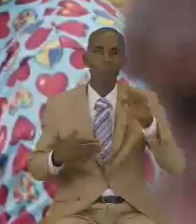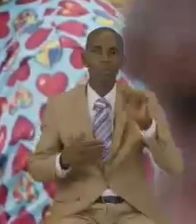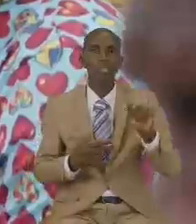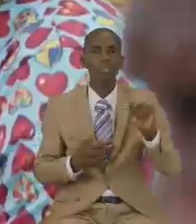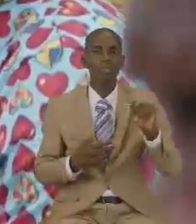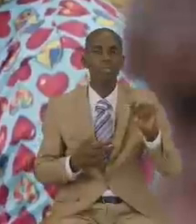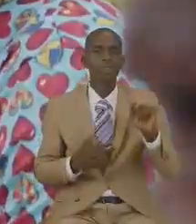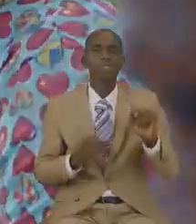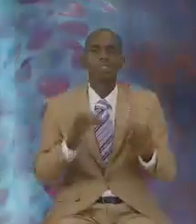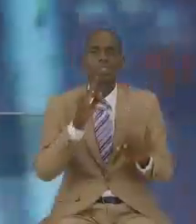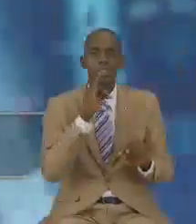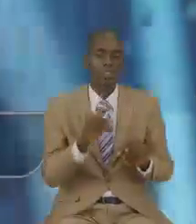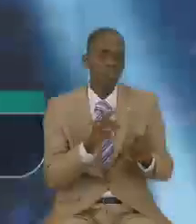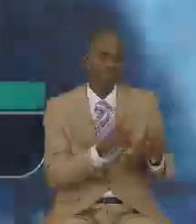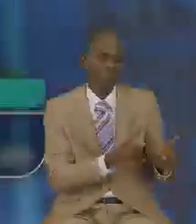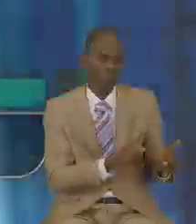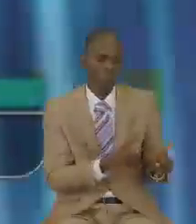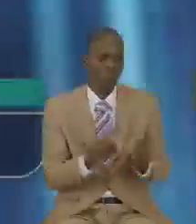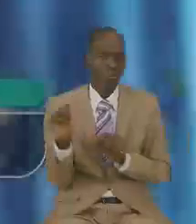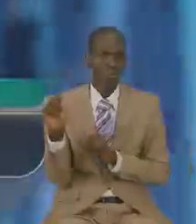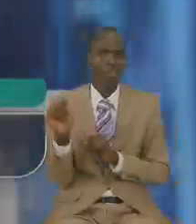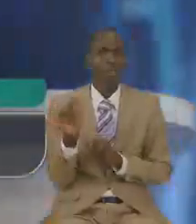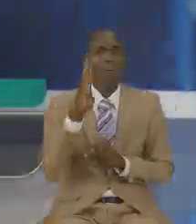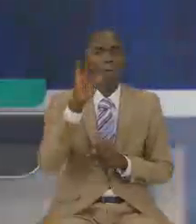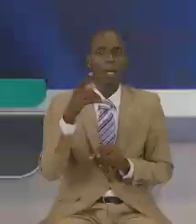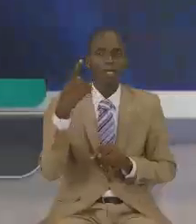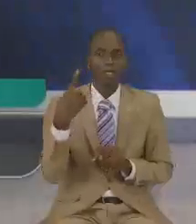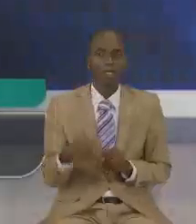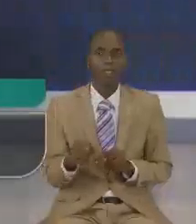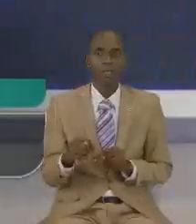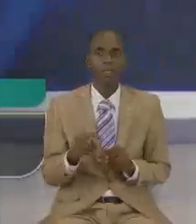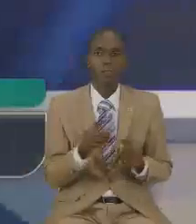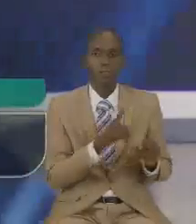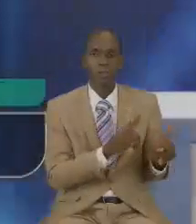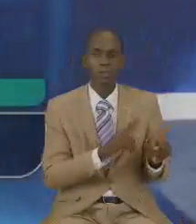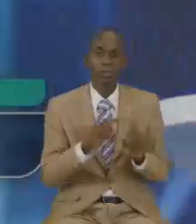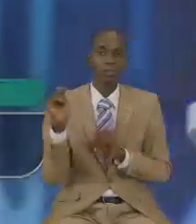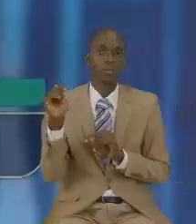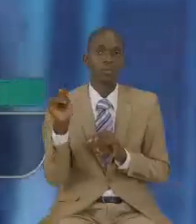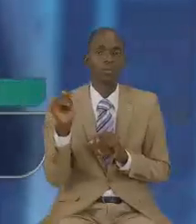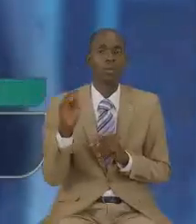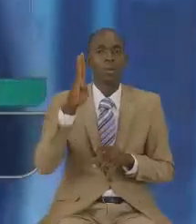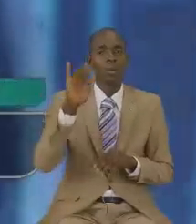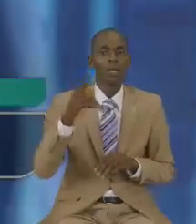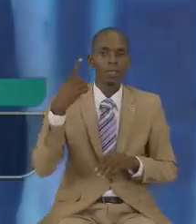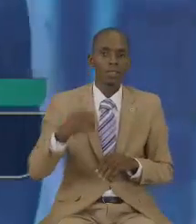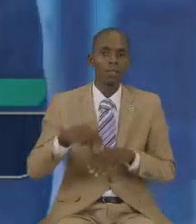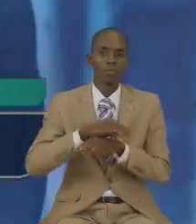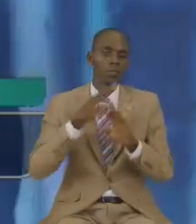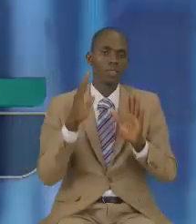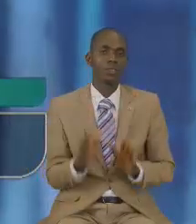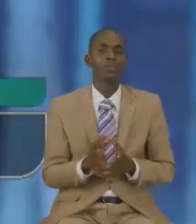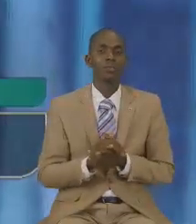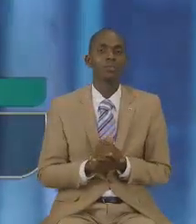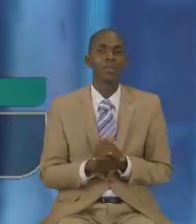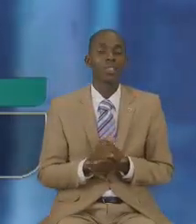is translated by the master. Translated, transported by the master.